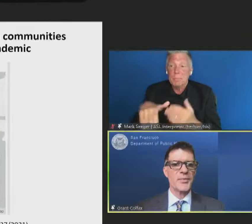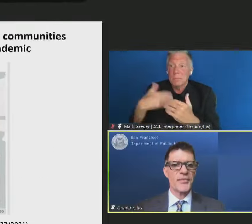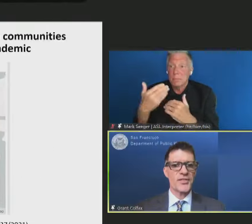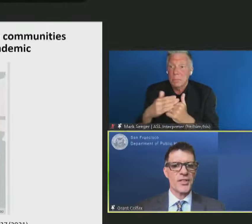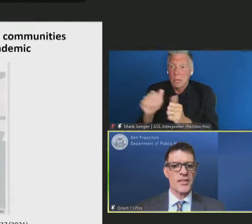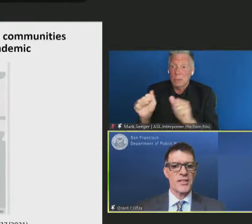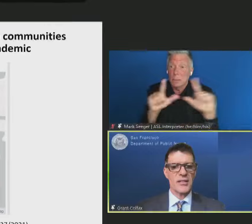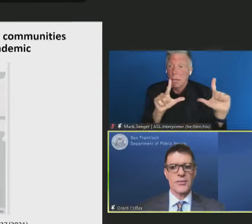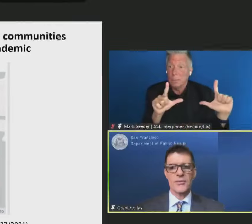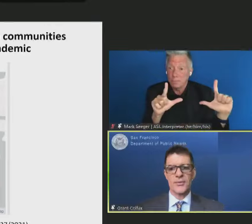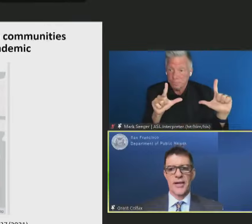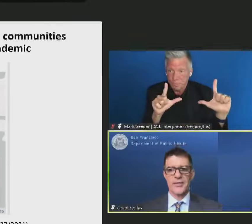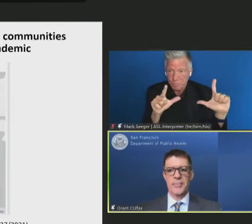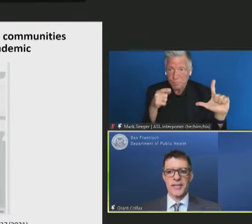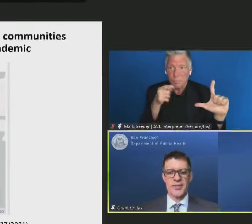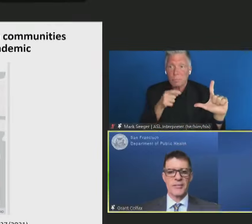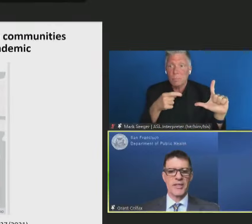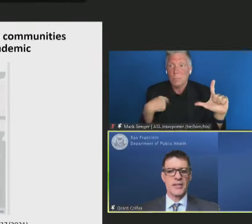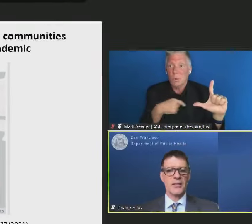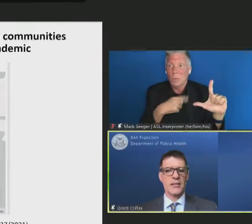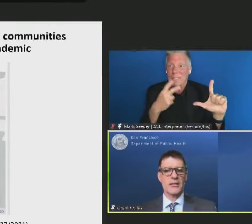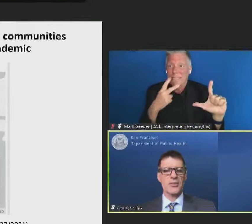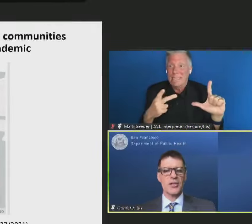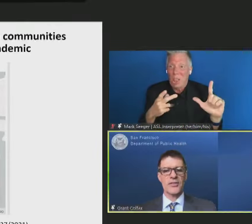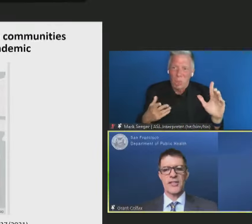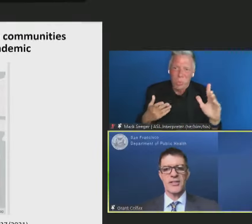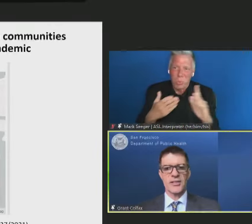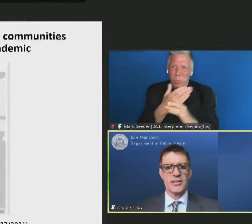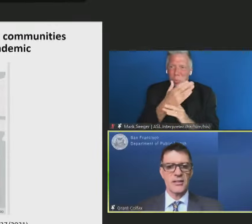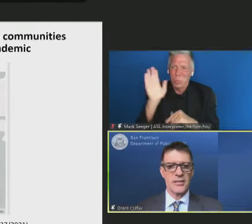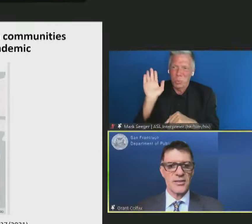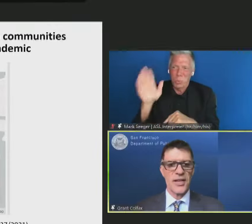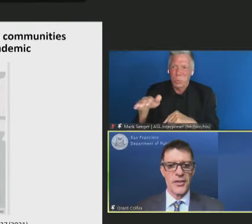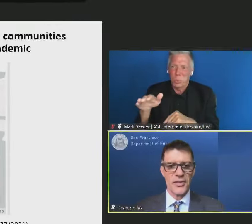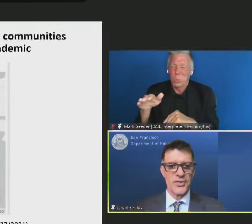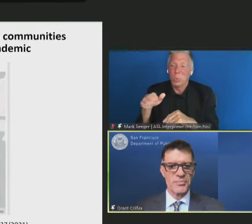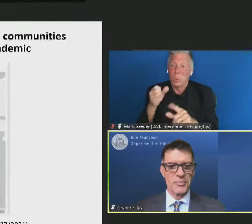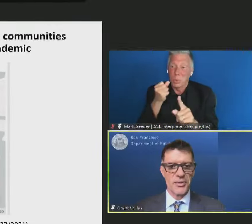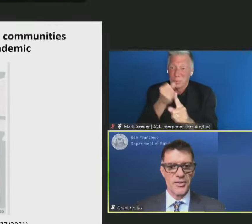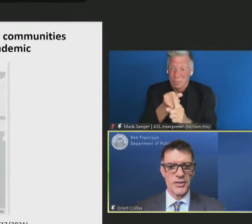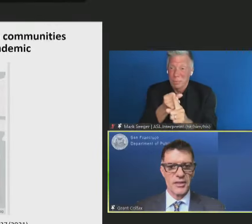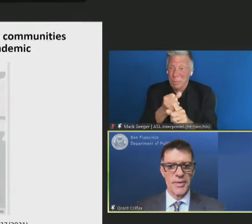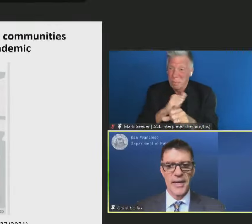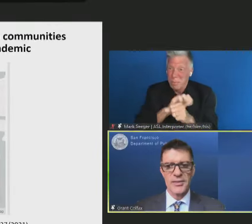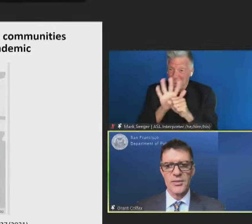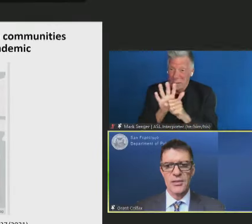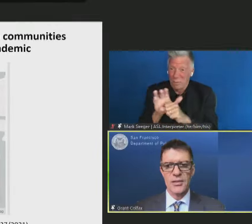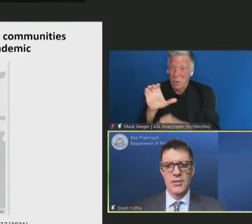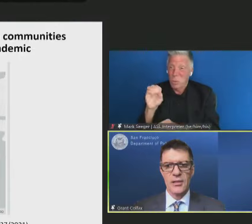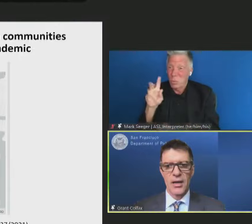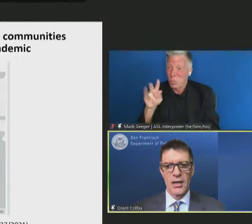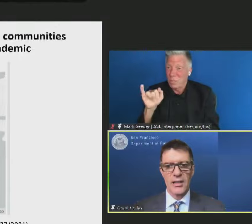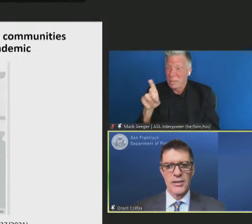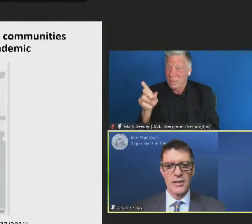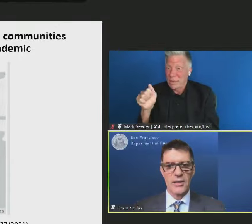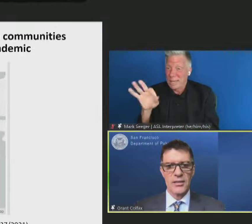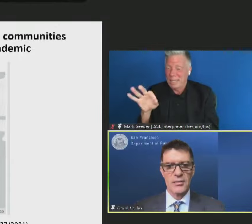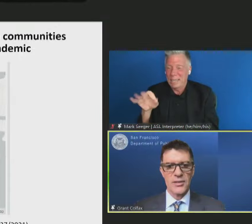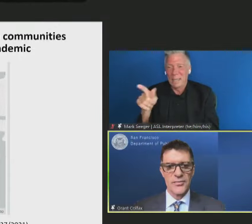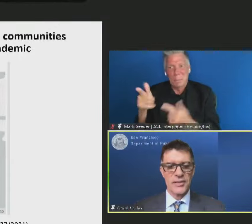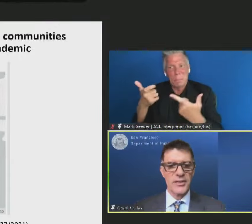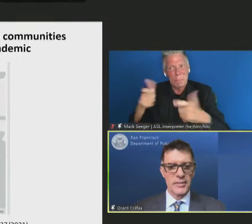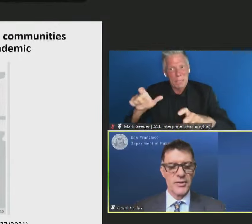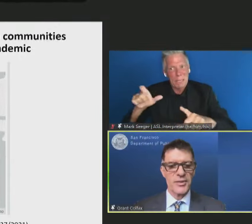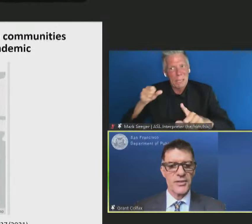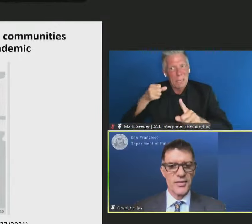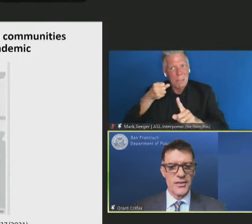As we've seen throughout the pandemic, COVID-19 is having a disproportionate impact on